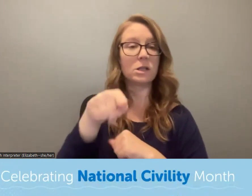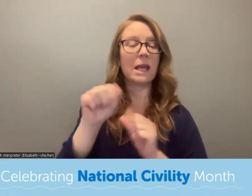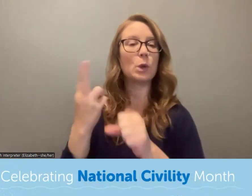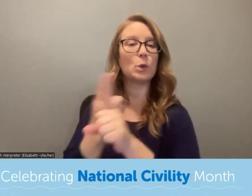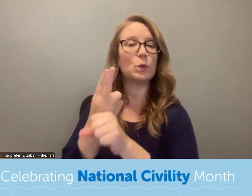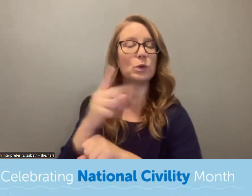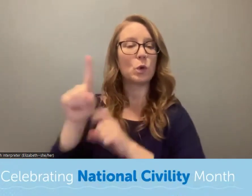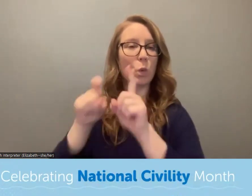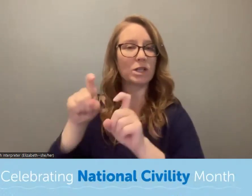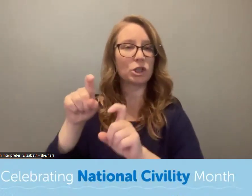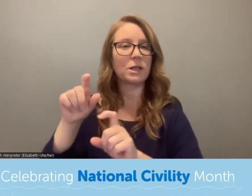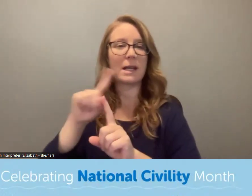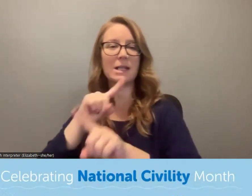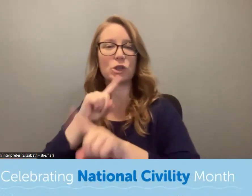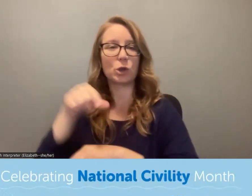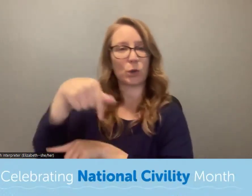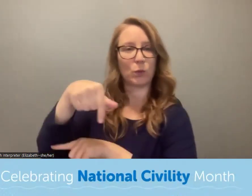question and answer